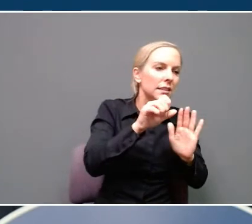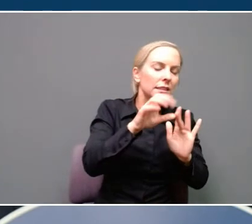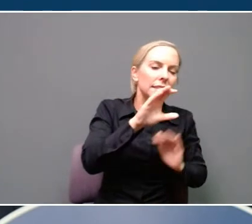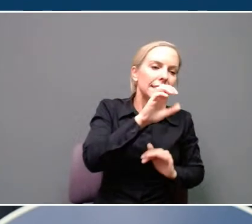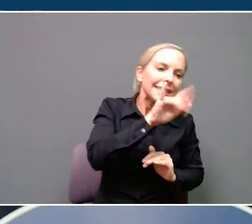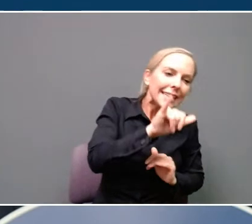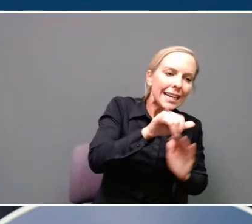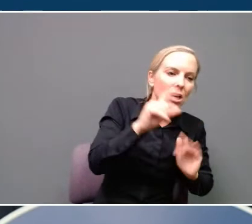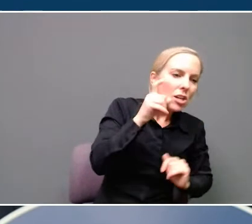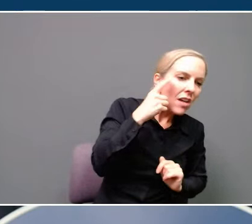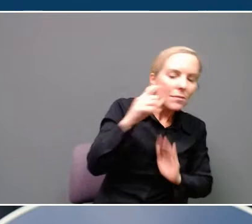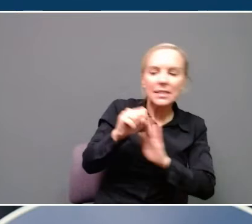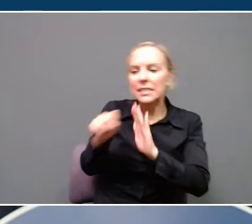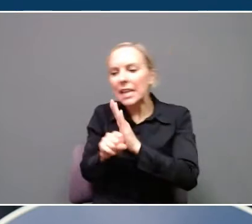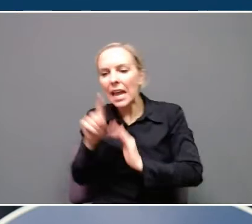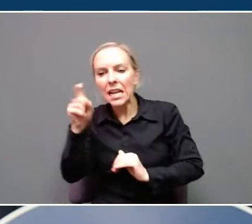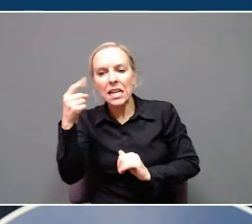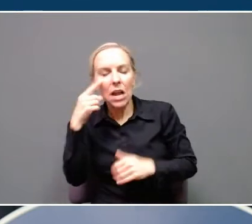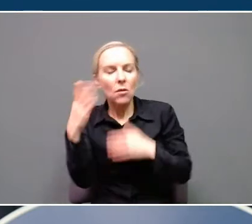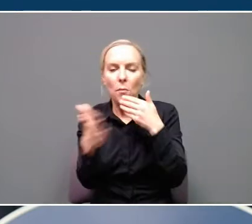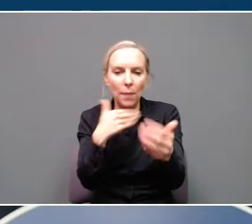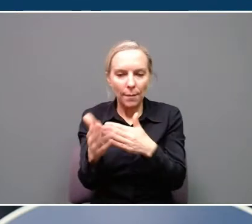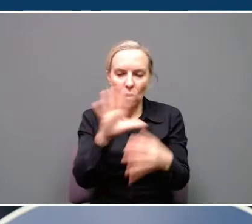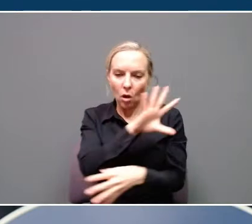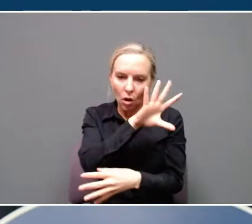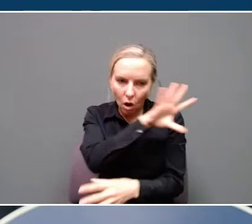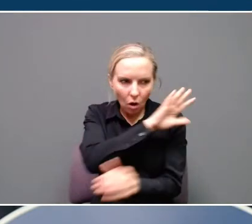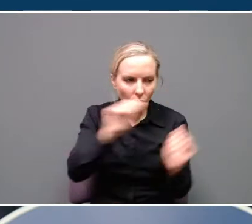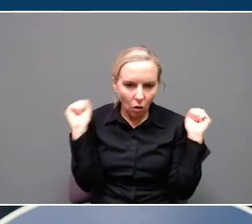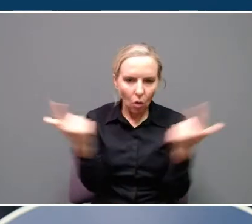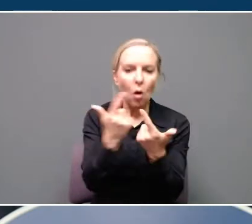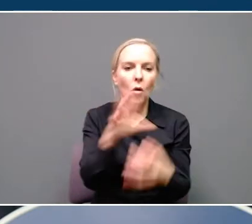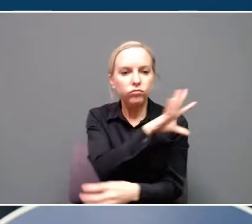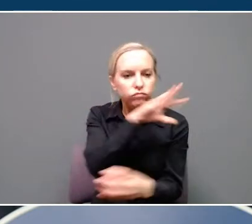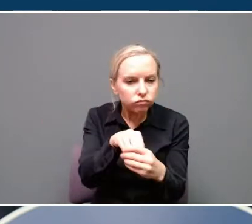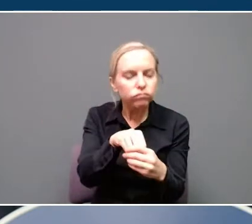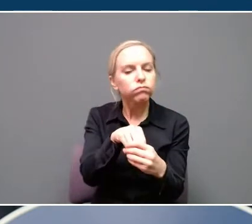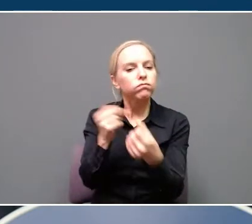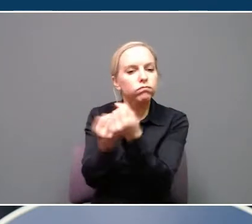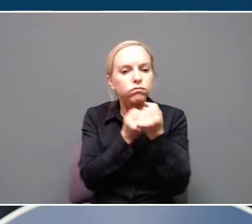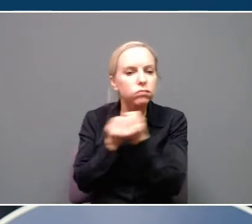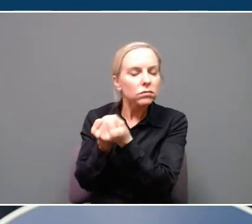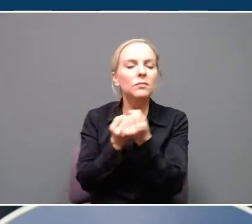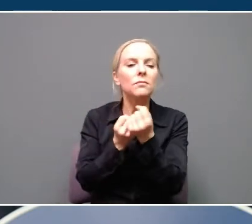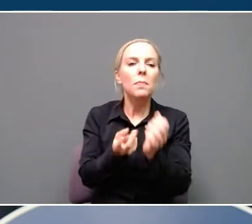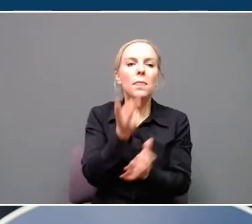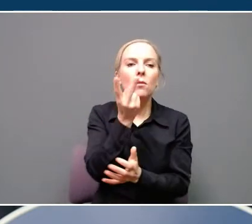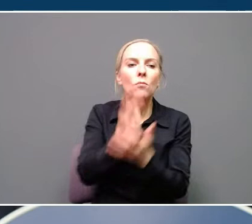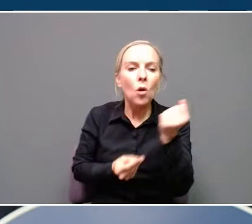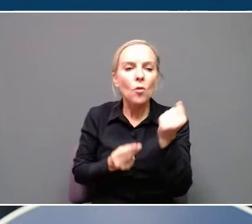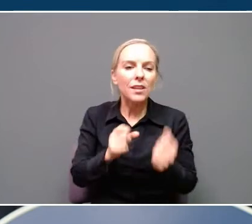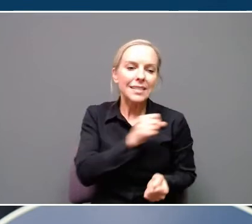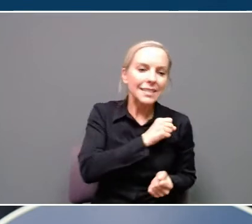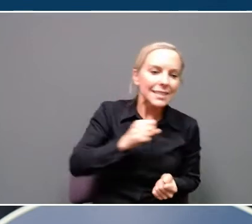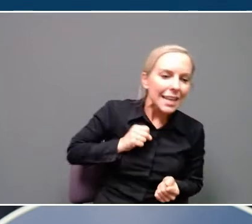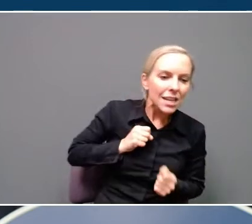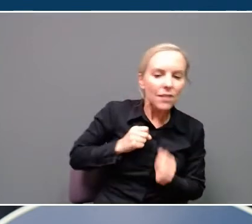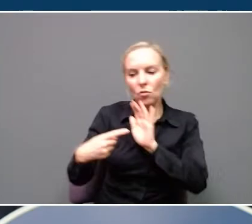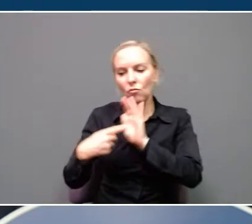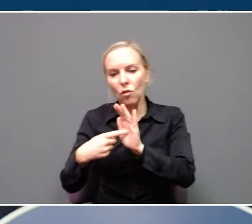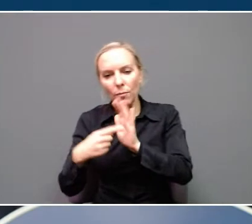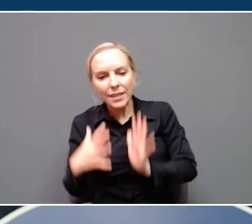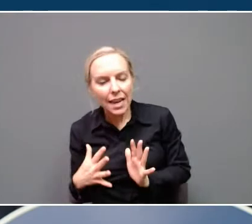project has been supported by every senator from both sides of the river, every representative that has represented